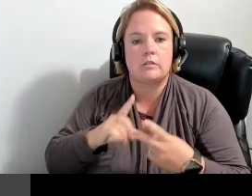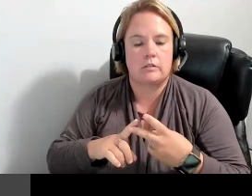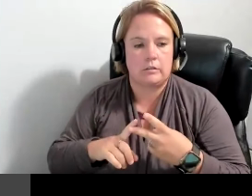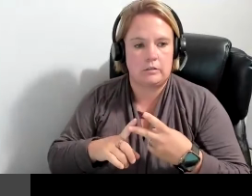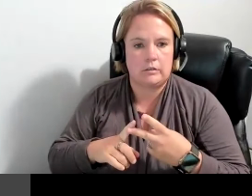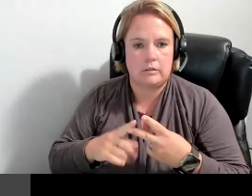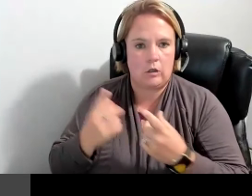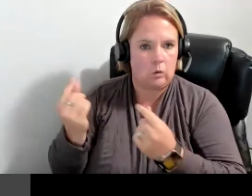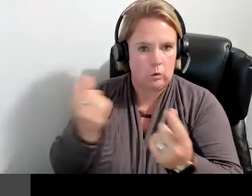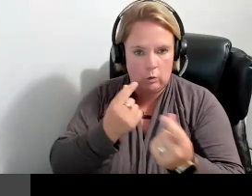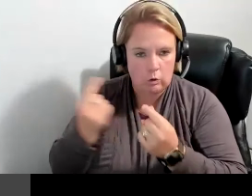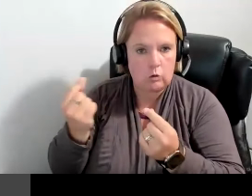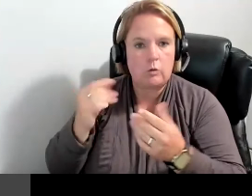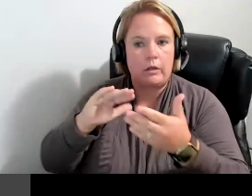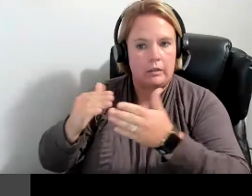doing out in the community.